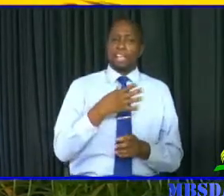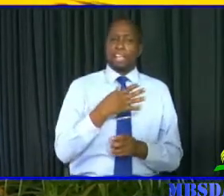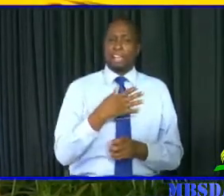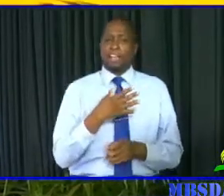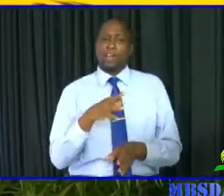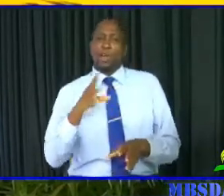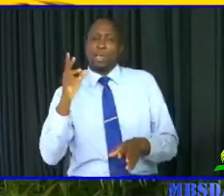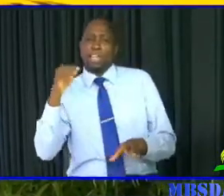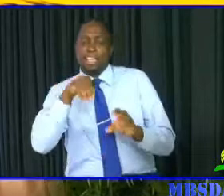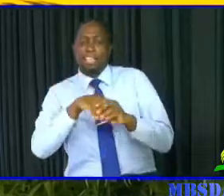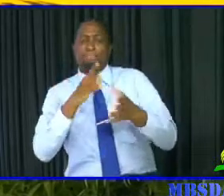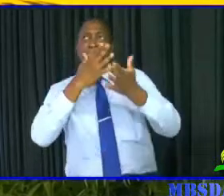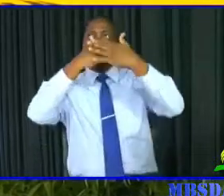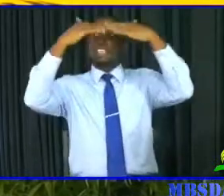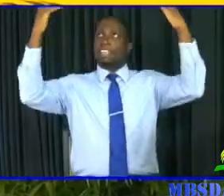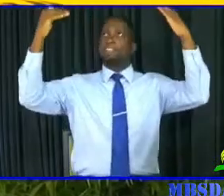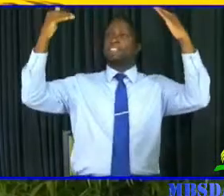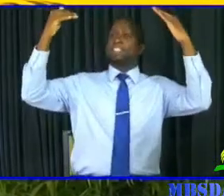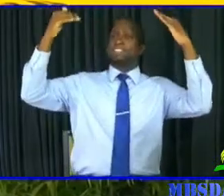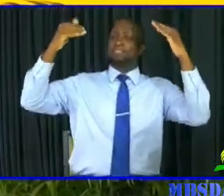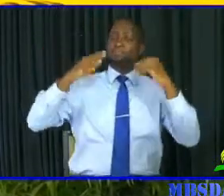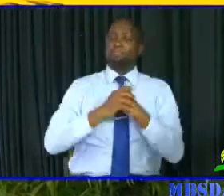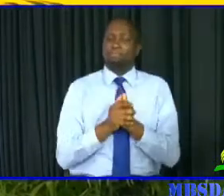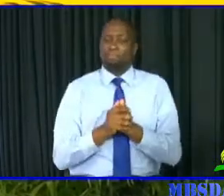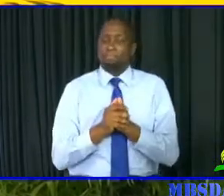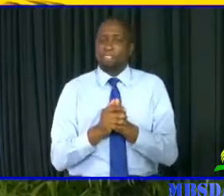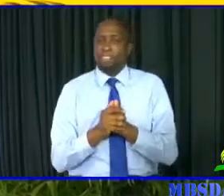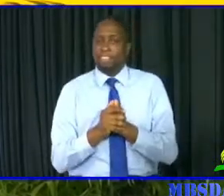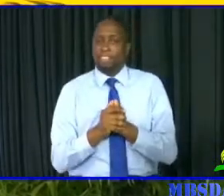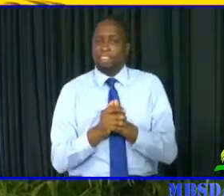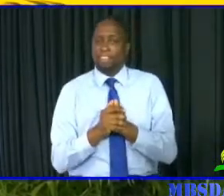a room, it is a mansion. And if you go